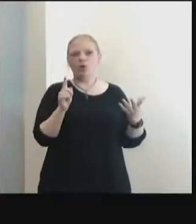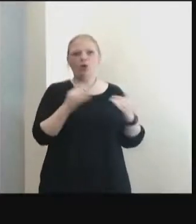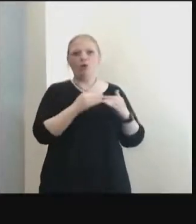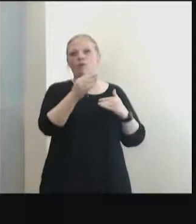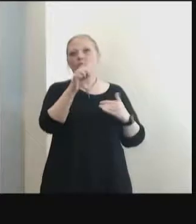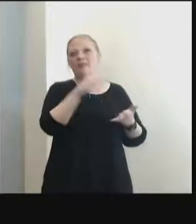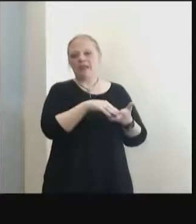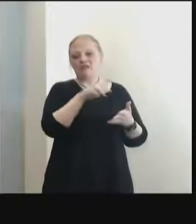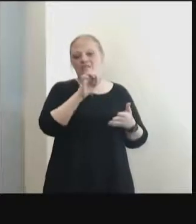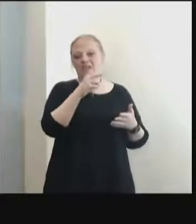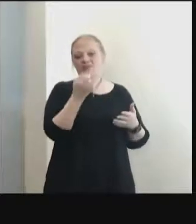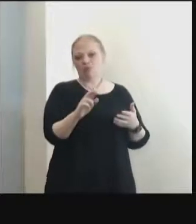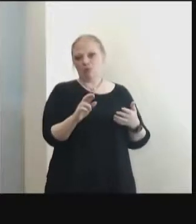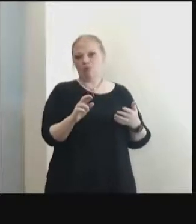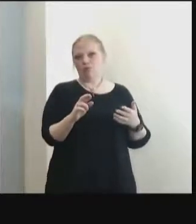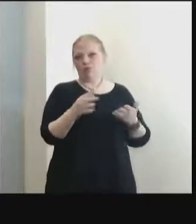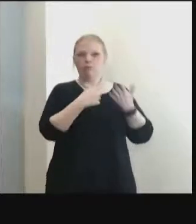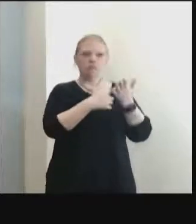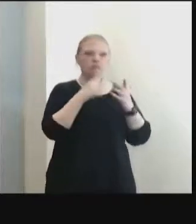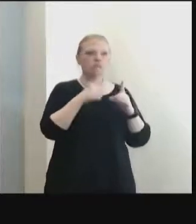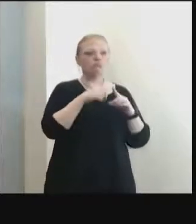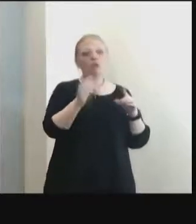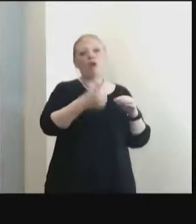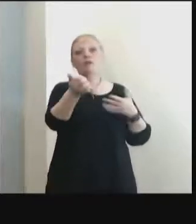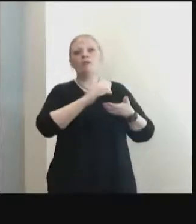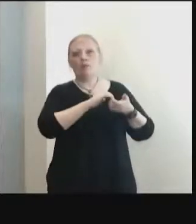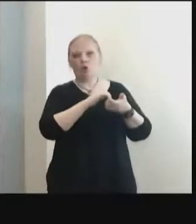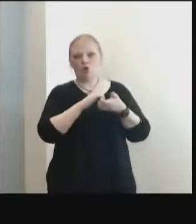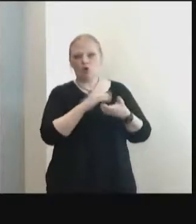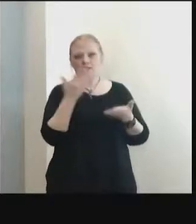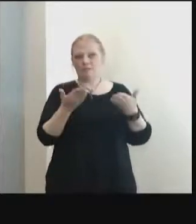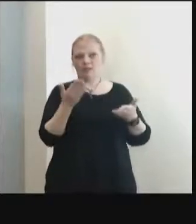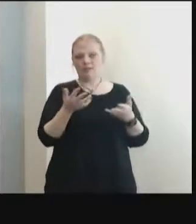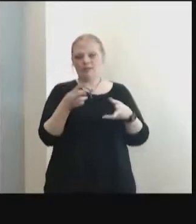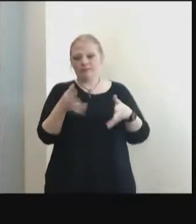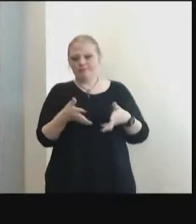1,000 Pfizer doses, and talk to some of our other partners out there who may be sitting on